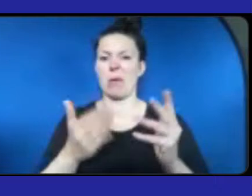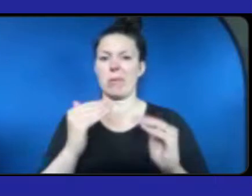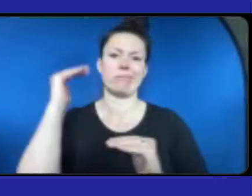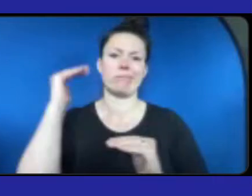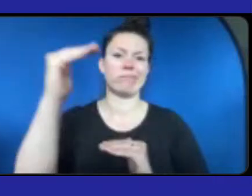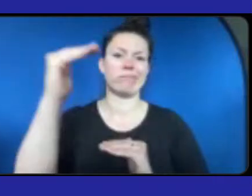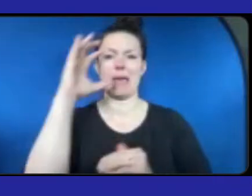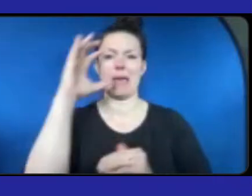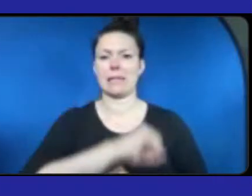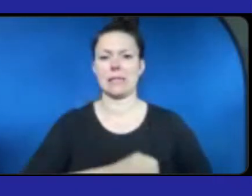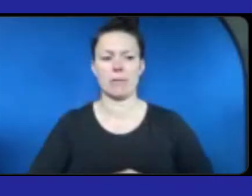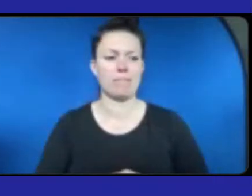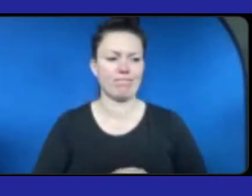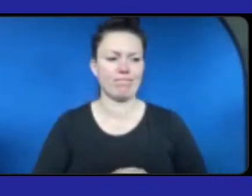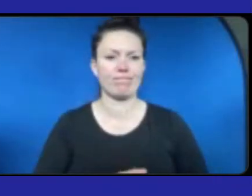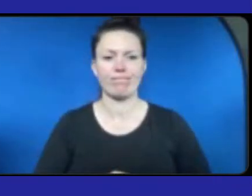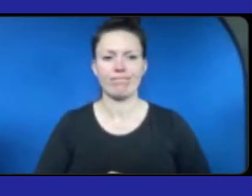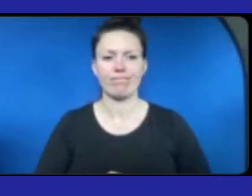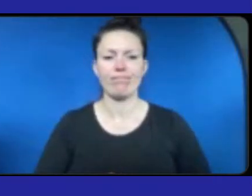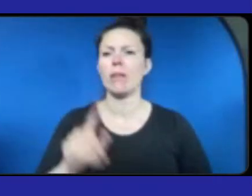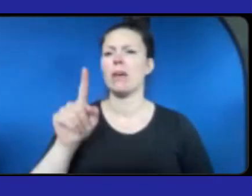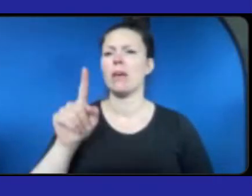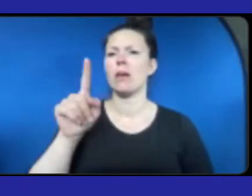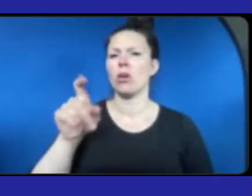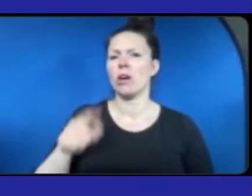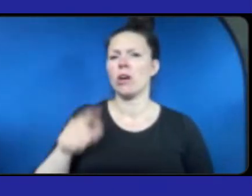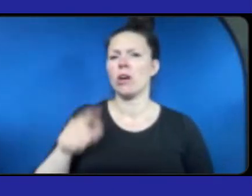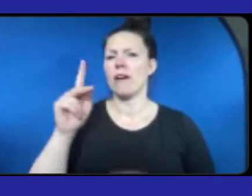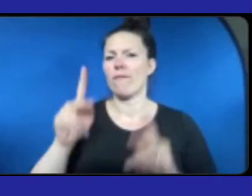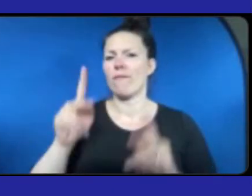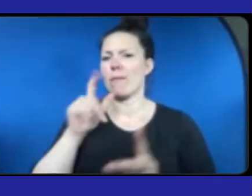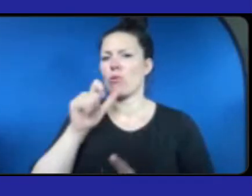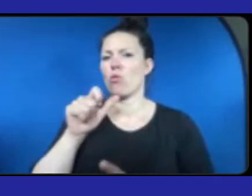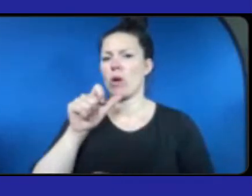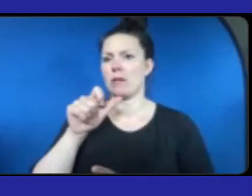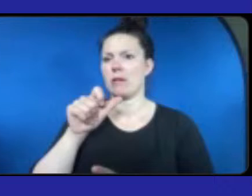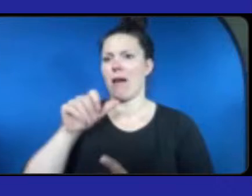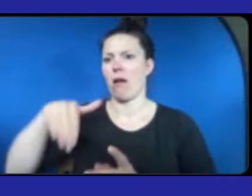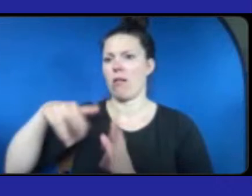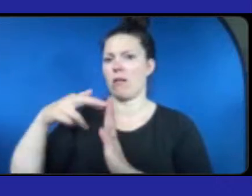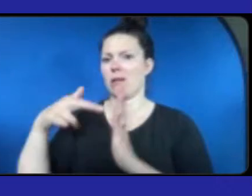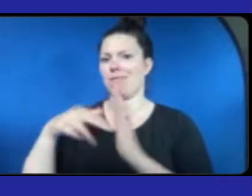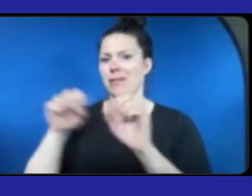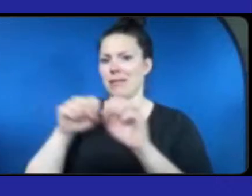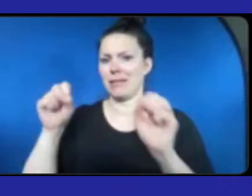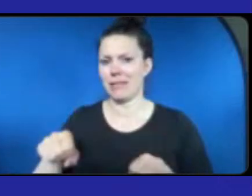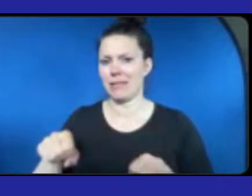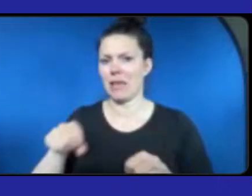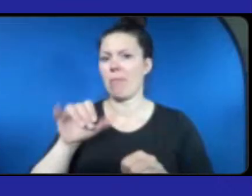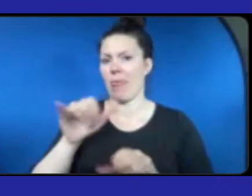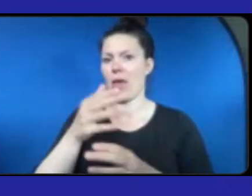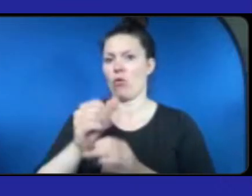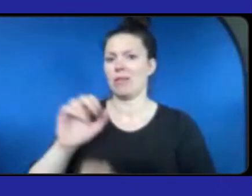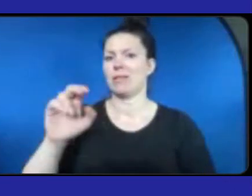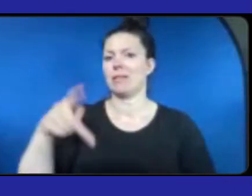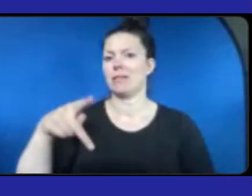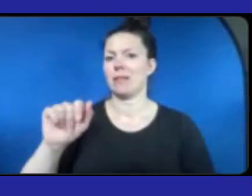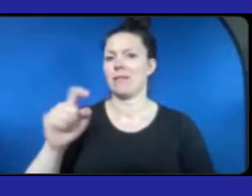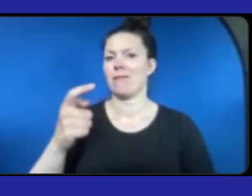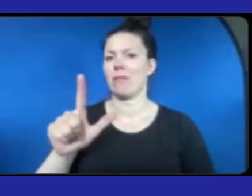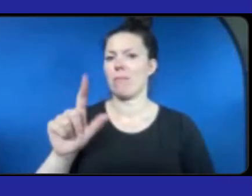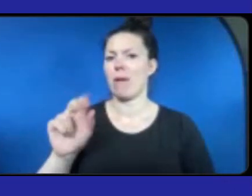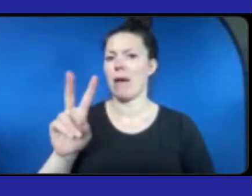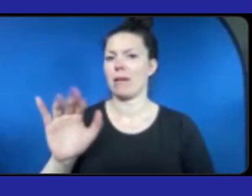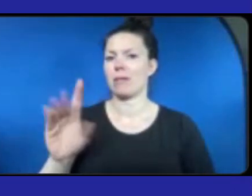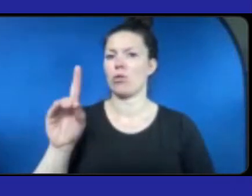Just a quick question regarding those people who are not in our system that are getting, say, the Paxlovid. What